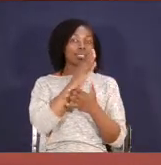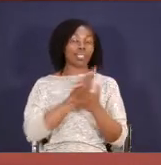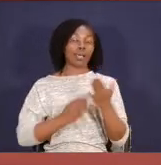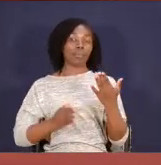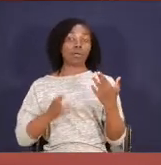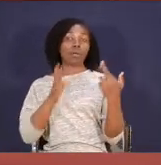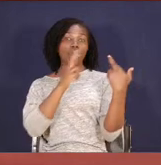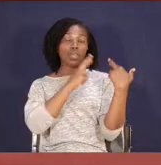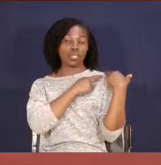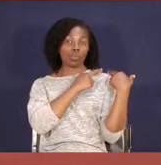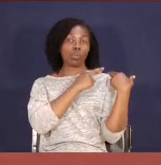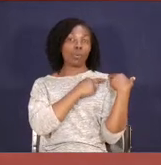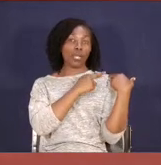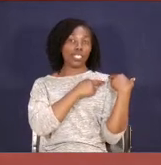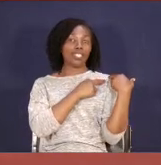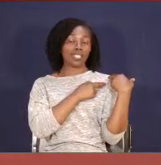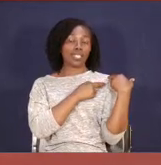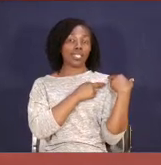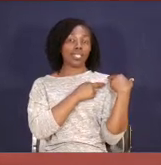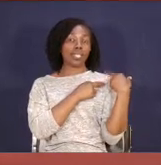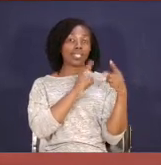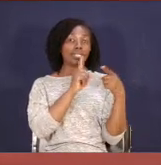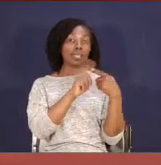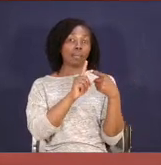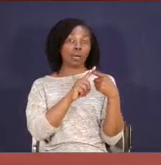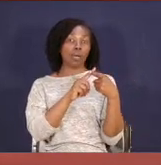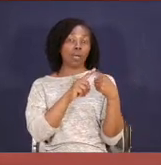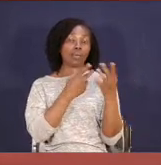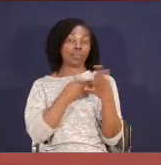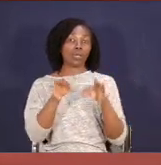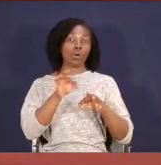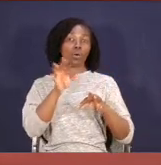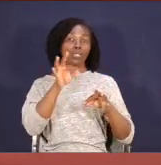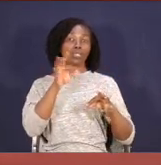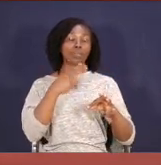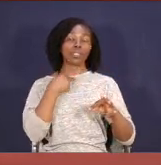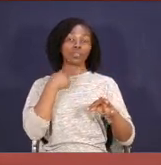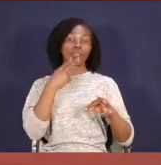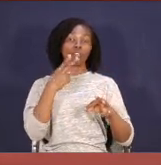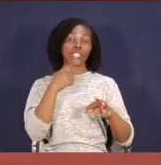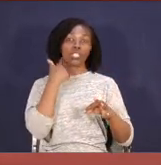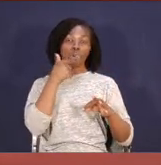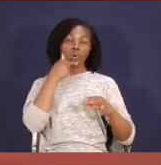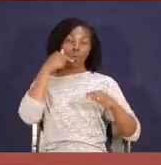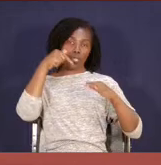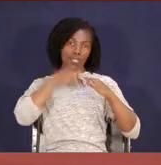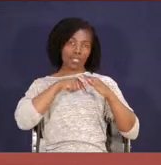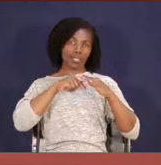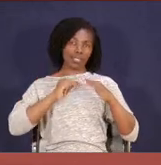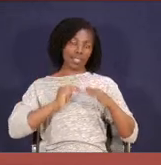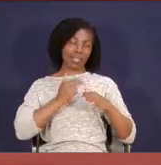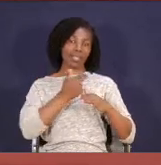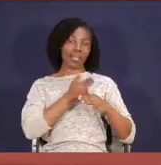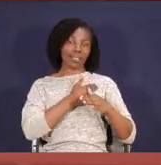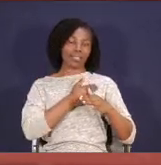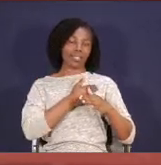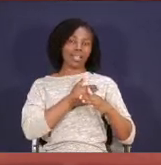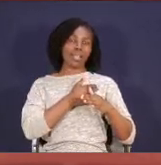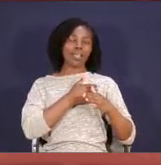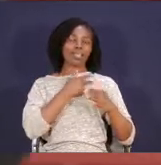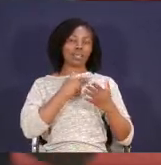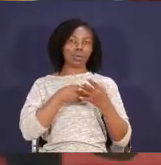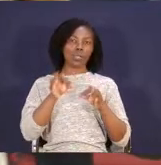accounting is the voice of the Holy Spirit who is in us. And he keeps saying, "This far, God gave you